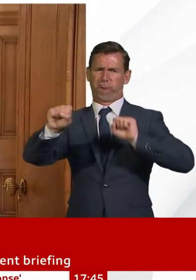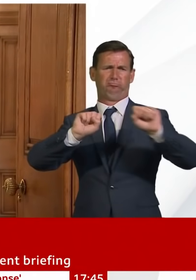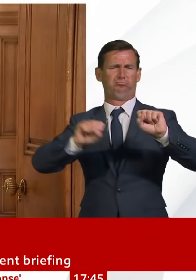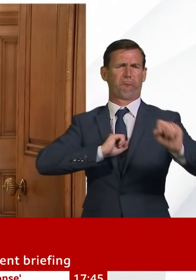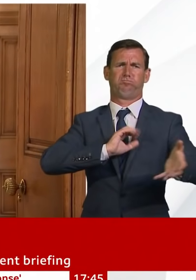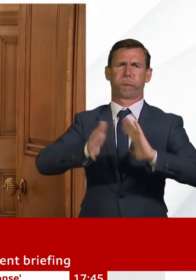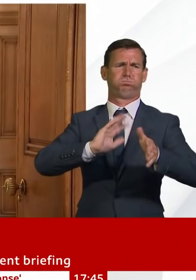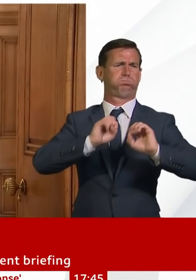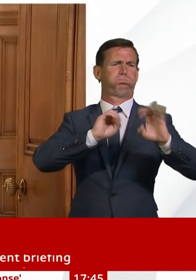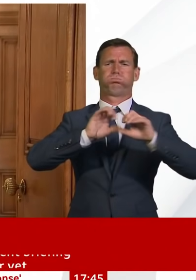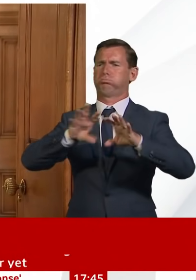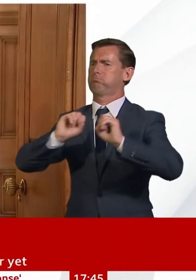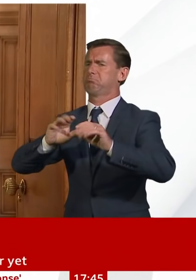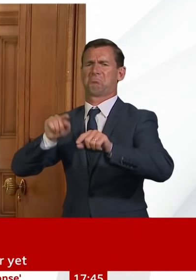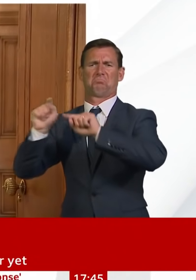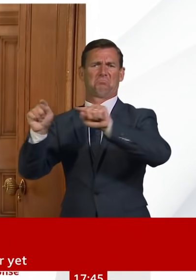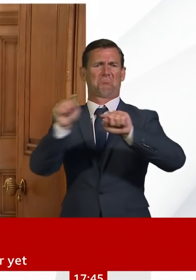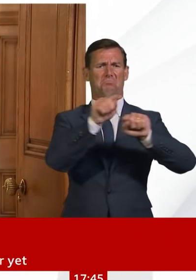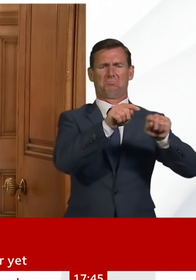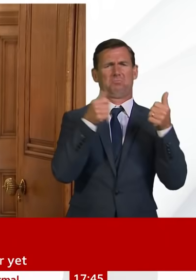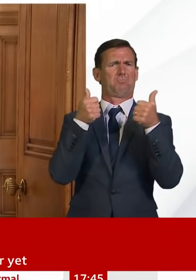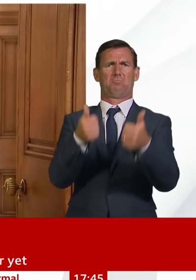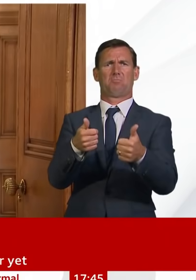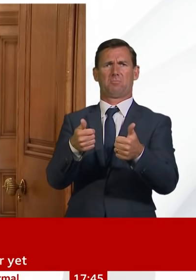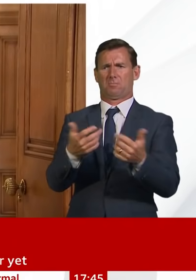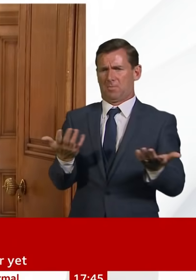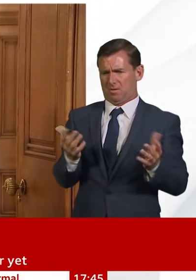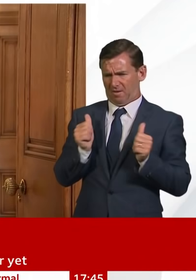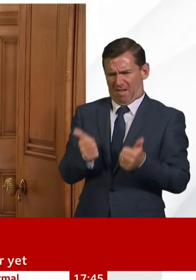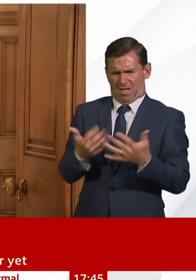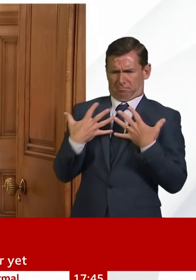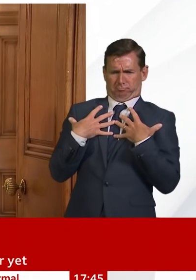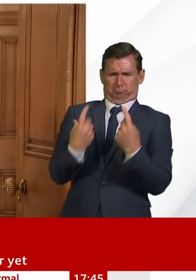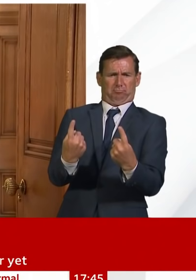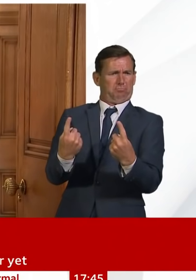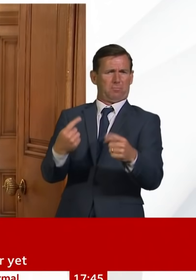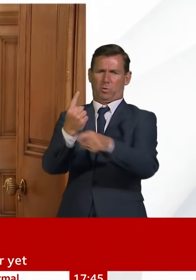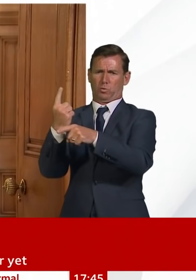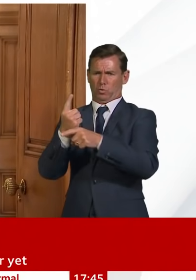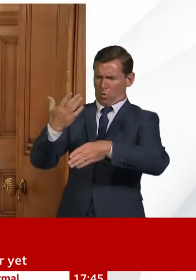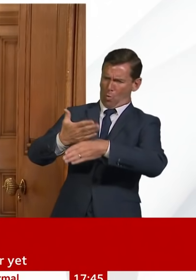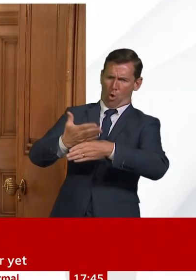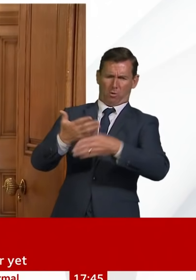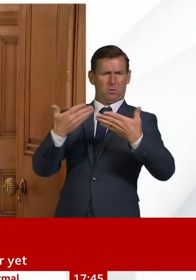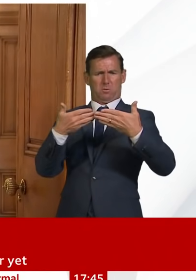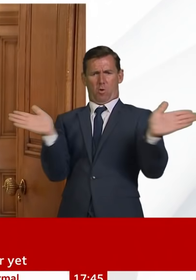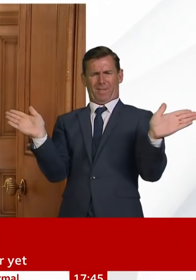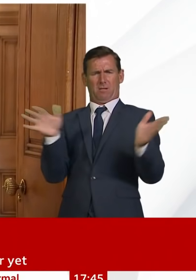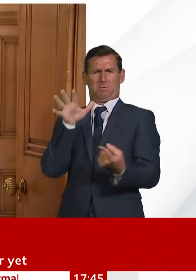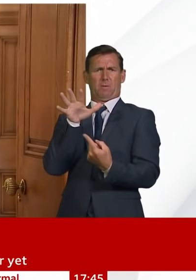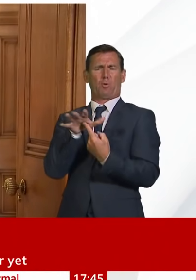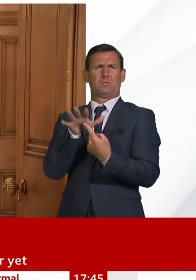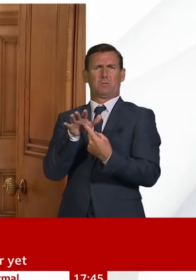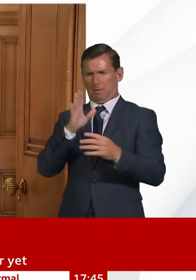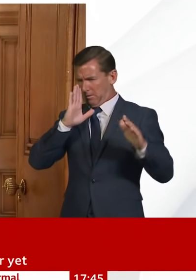people should feel free to talk about what happens at work. I think that transparency is important, and it's the sort of approach we've tried to